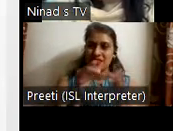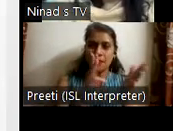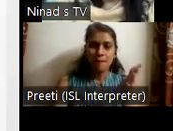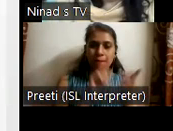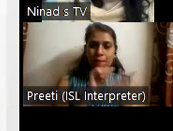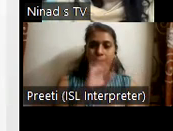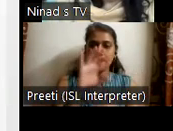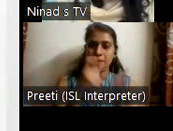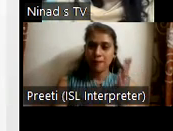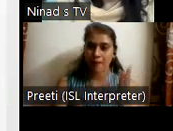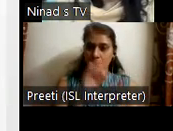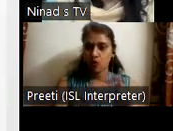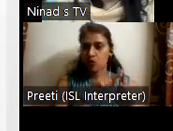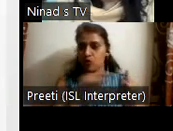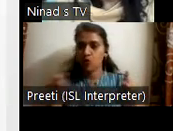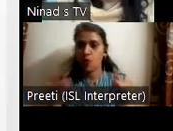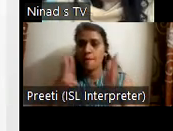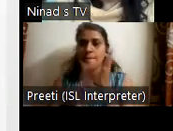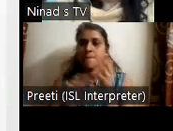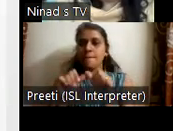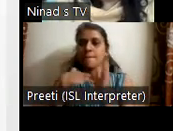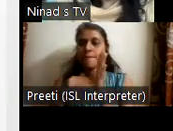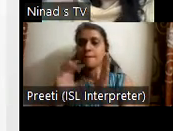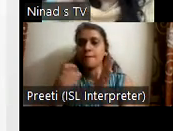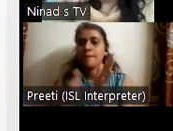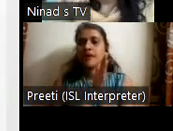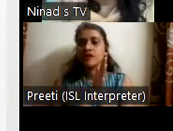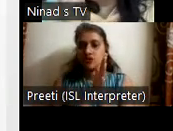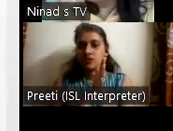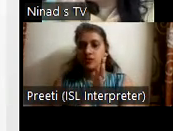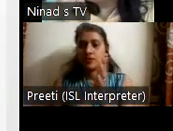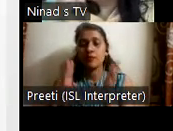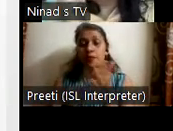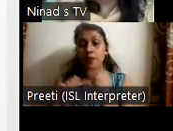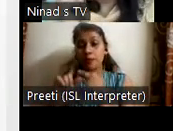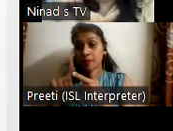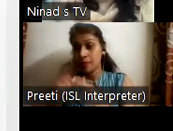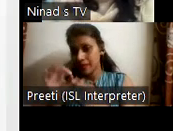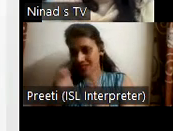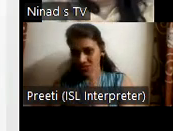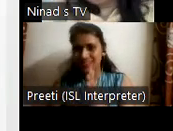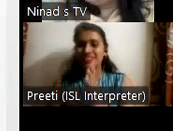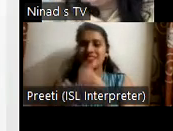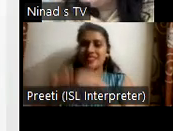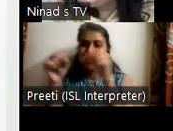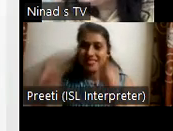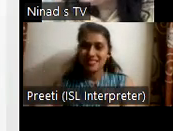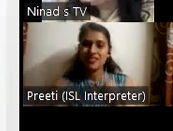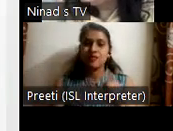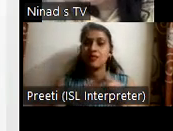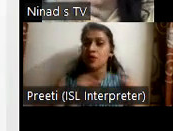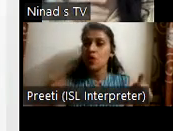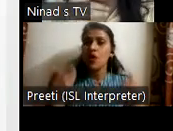system. The last system you've expanded to the macro system, which is macro system is about the laws,